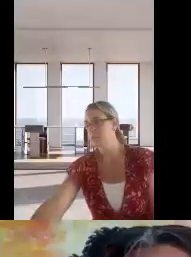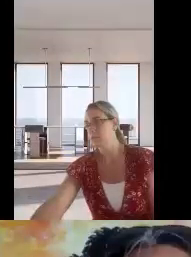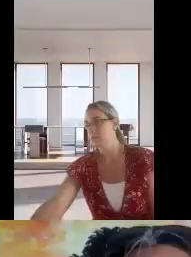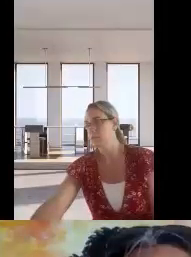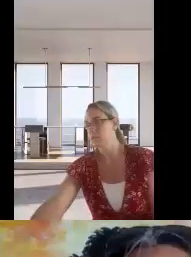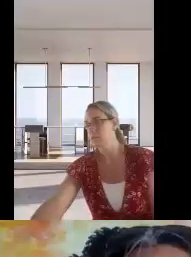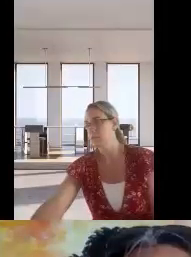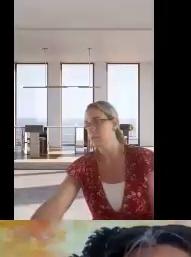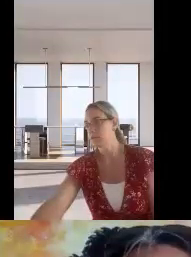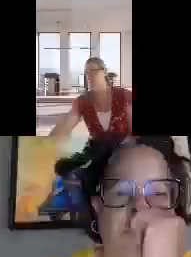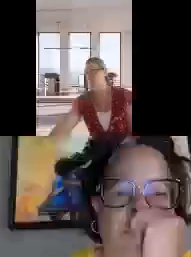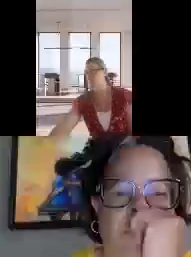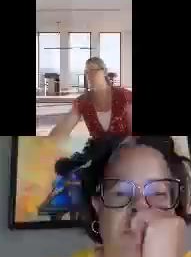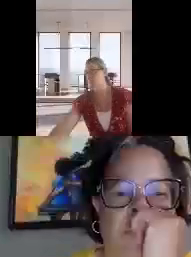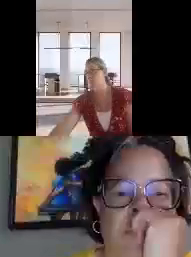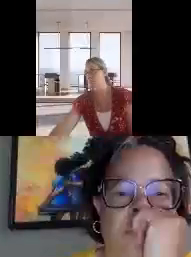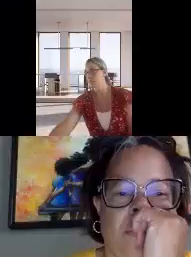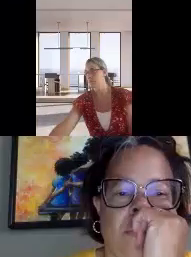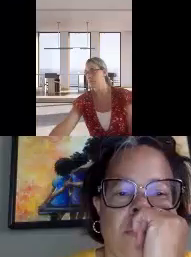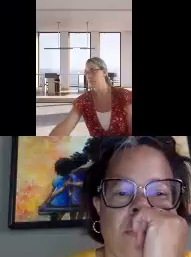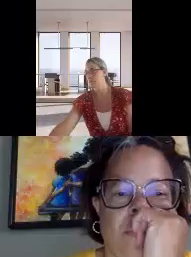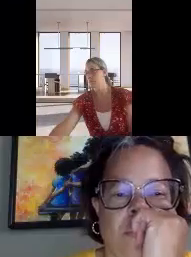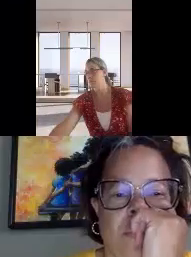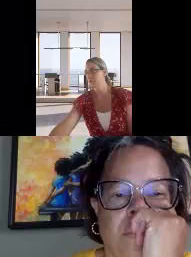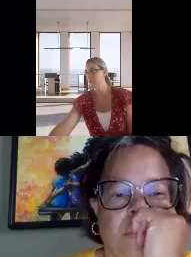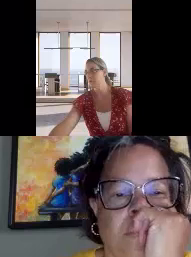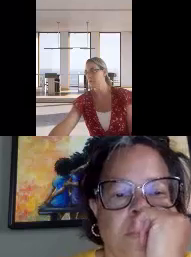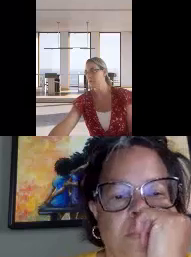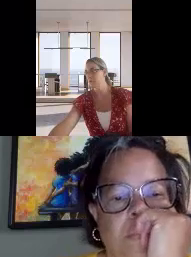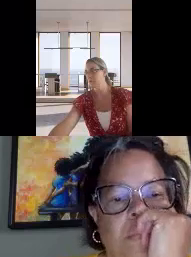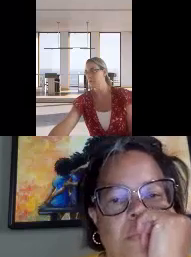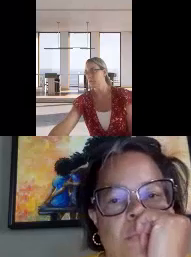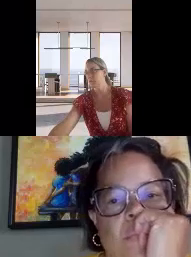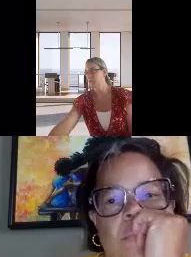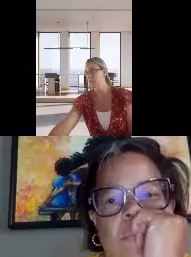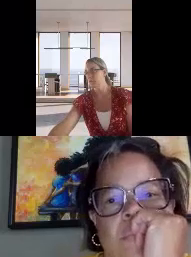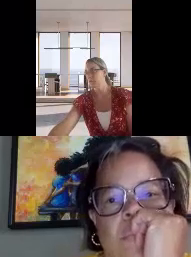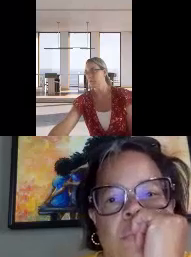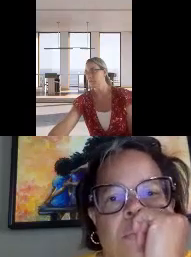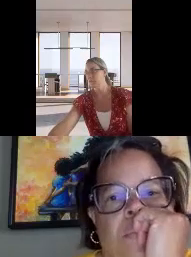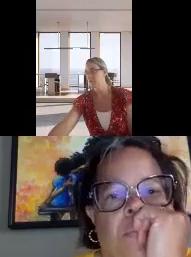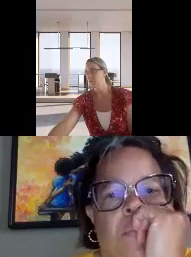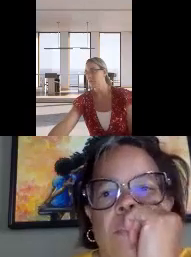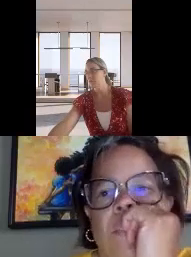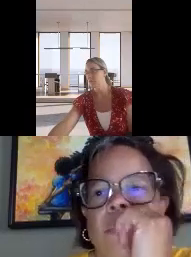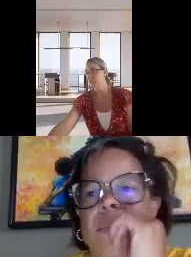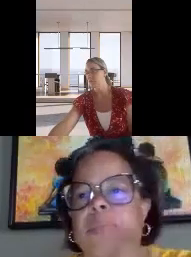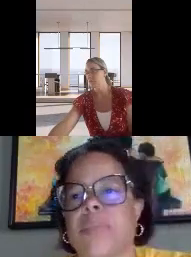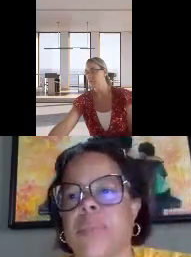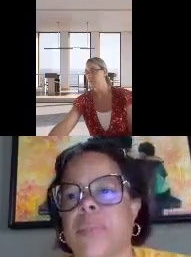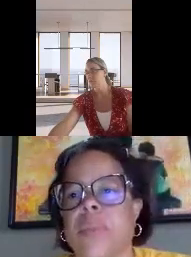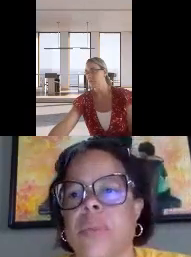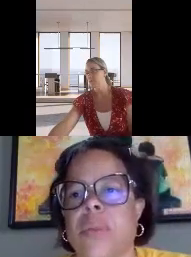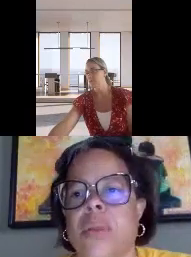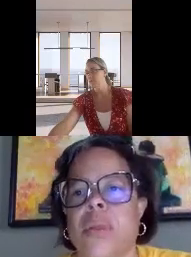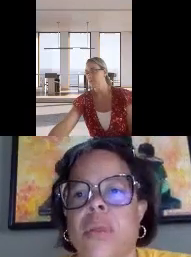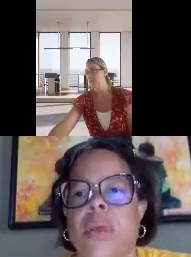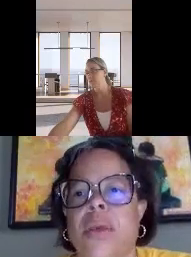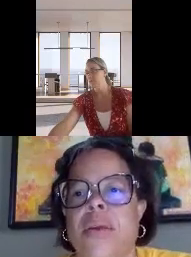right? Yeah. Good. Okay. Happy to pay, Mr. Very. Trustee McDonald, do you have a question?